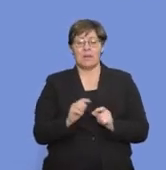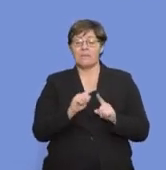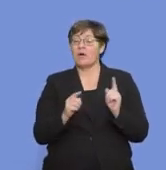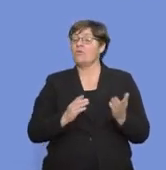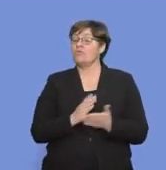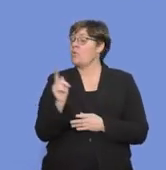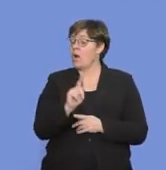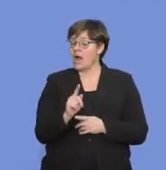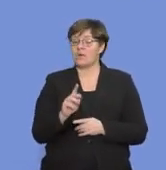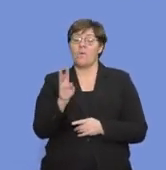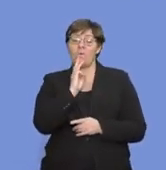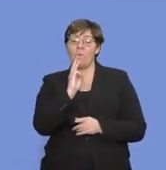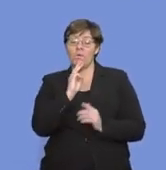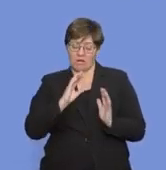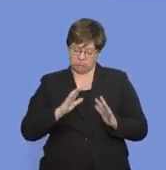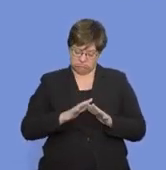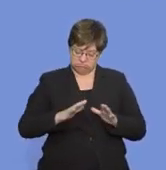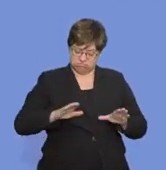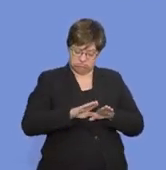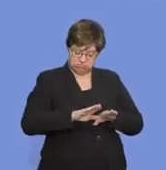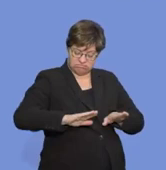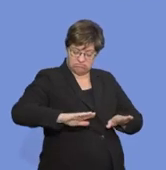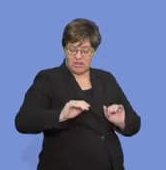are separated by vast